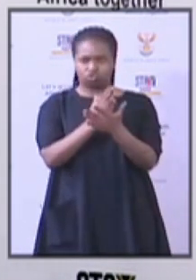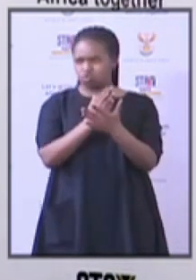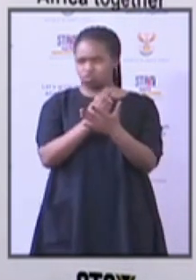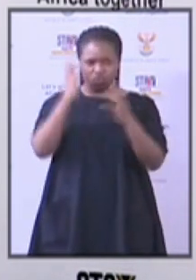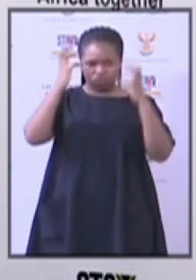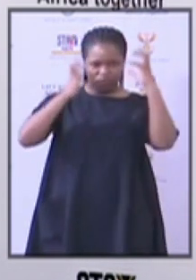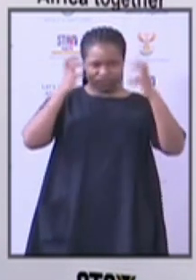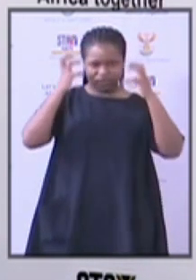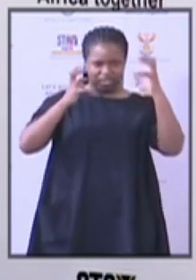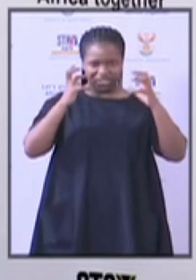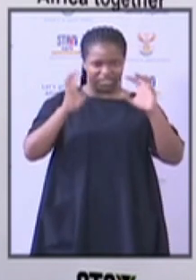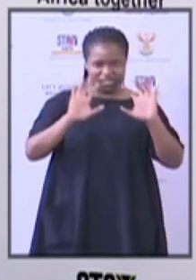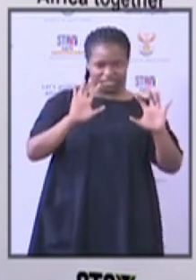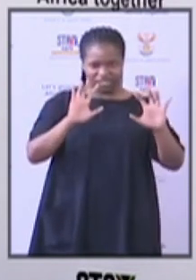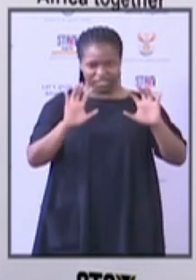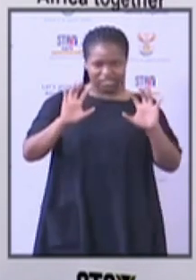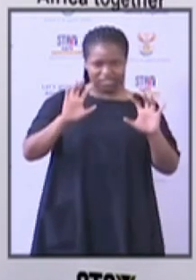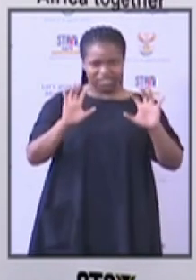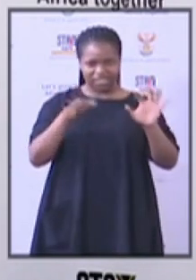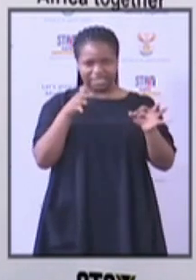confused issues.